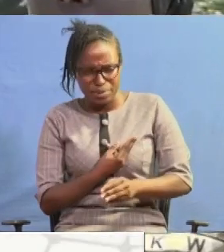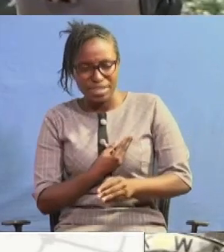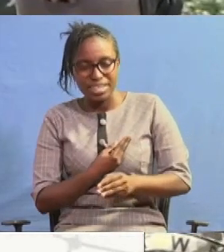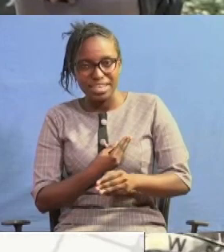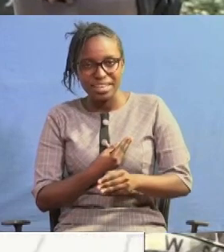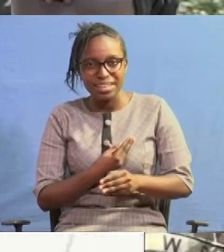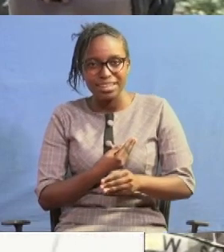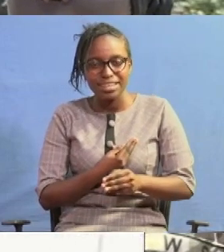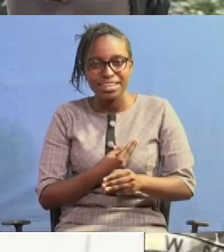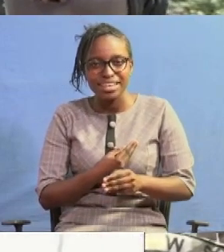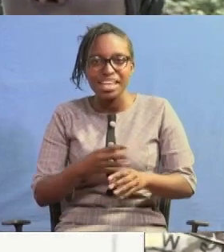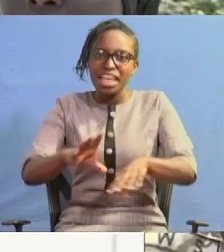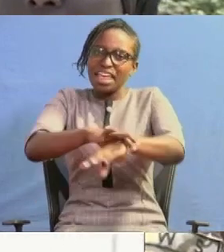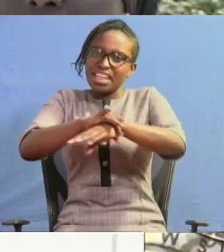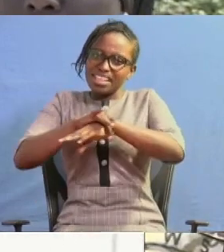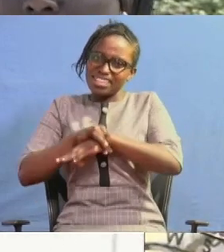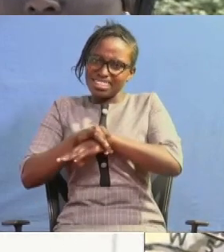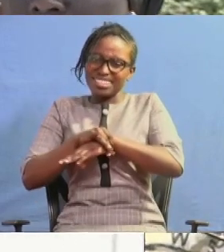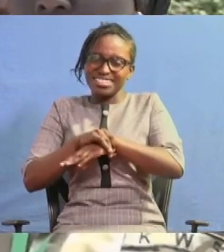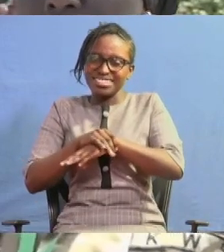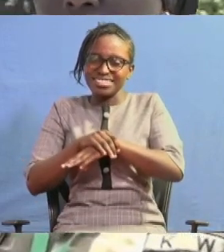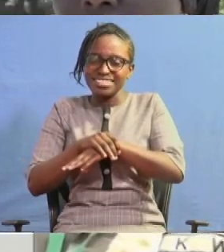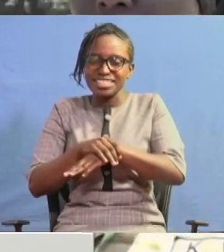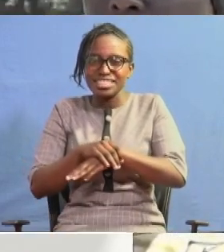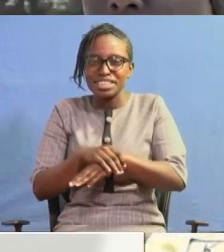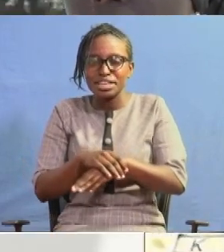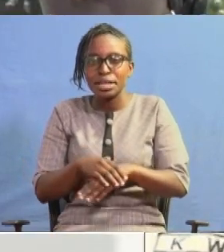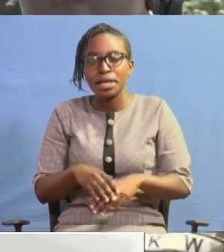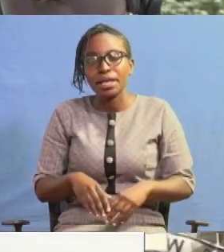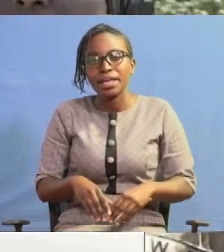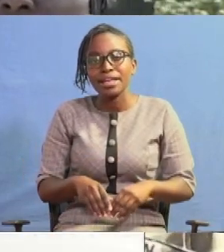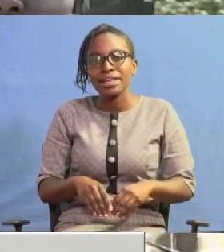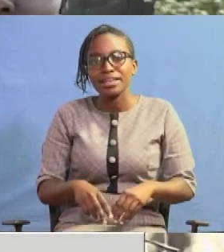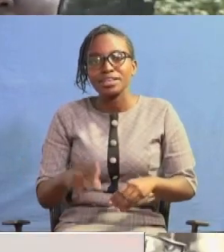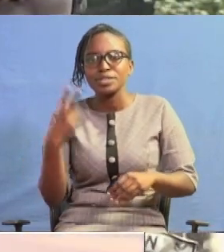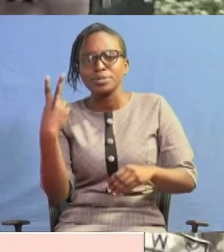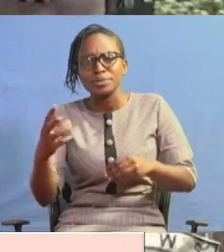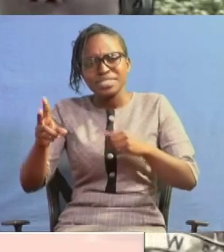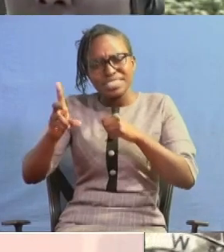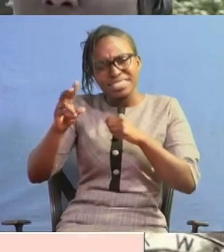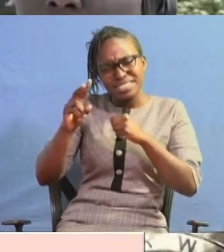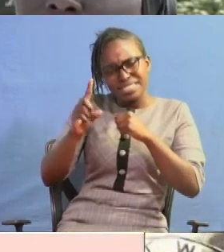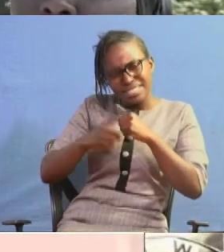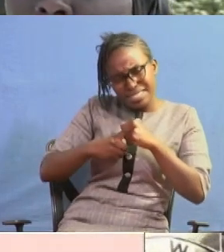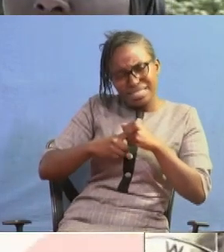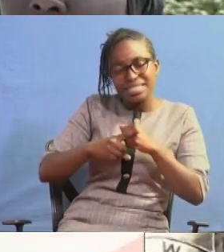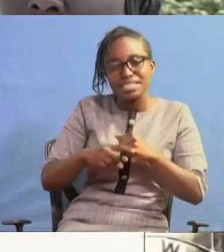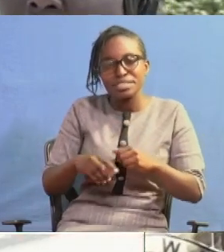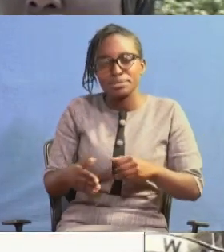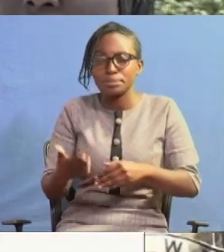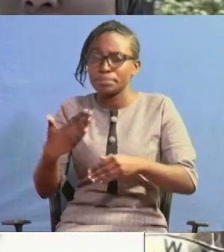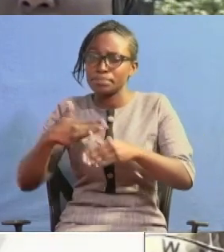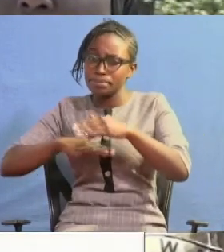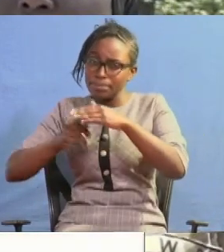in getting persons who are of the age of 26 and below. Quite a number of them were turned away because their ages